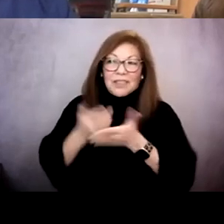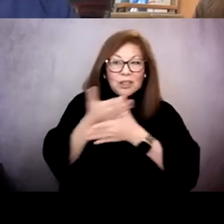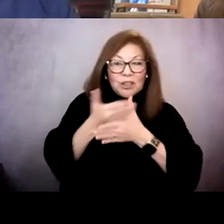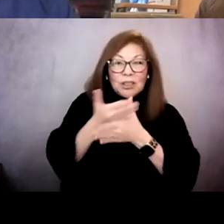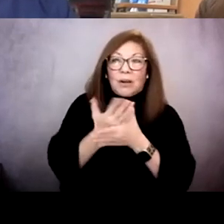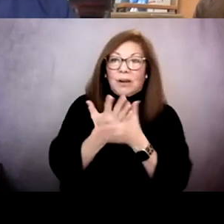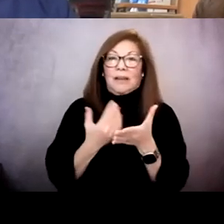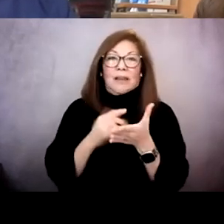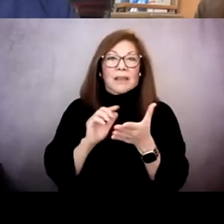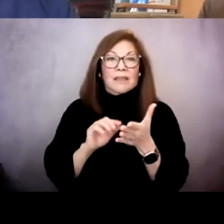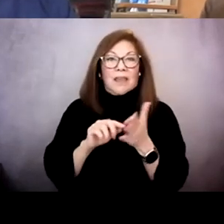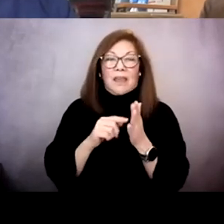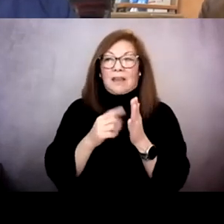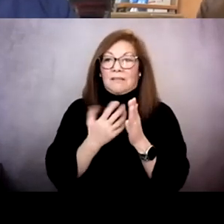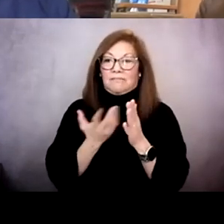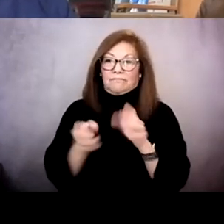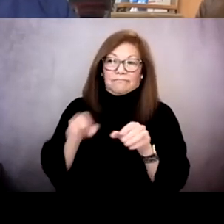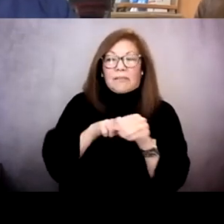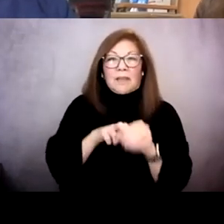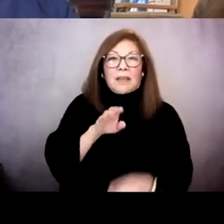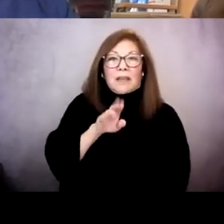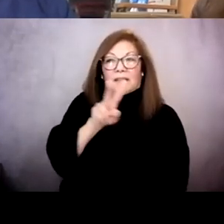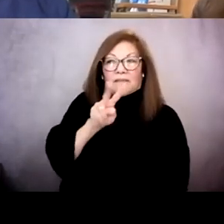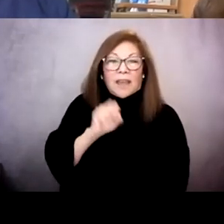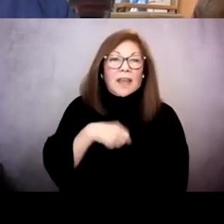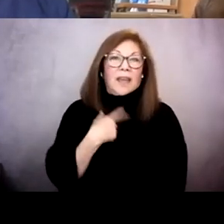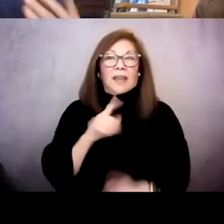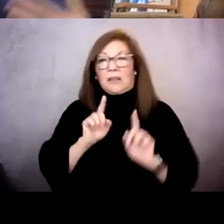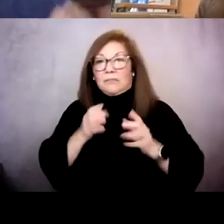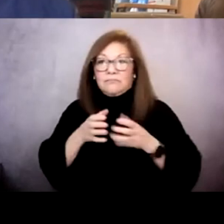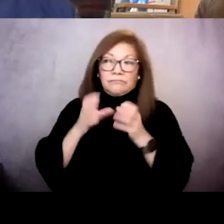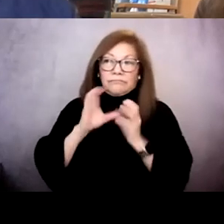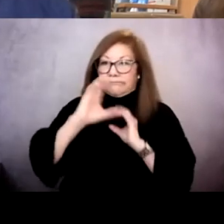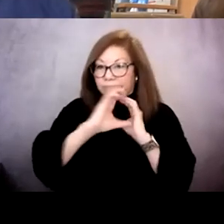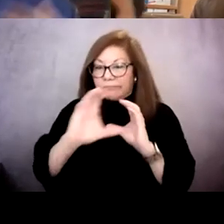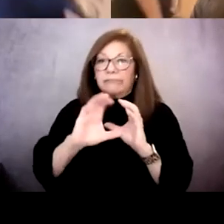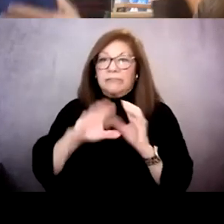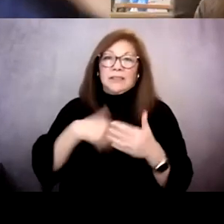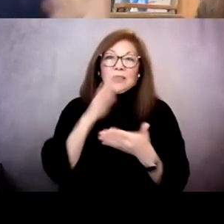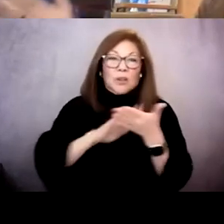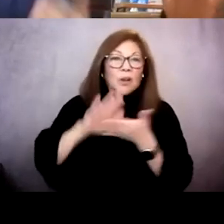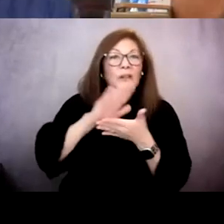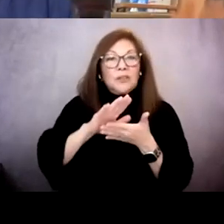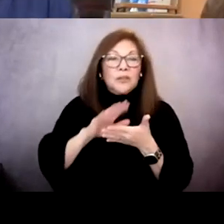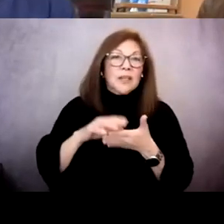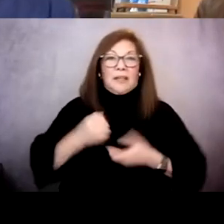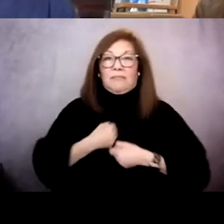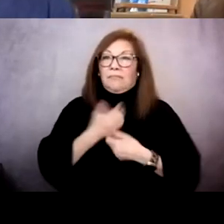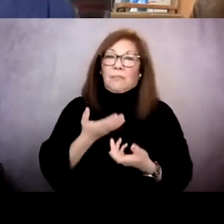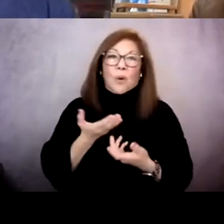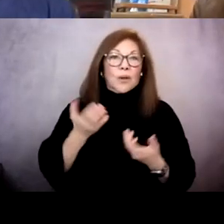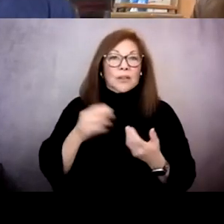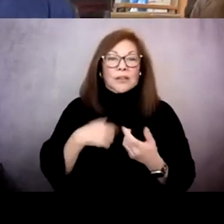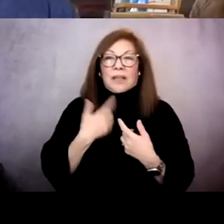in buses, like, or getting in a van and driving to a college and giving a poetry reading of Asian American poetry is not like expensive or require any amazing tech,